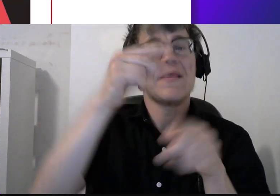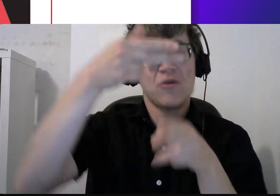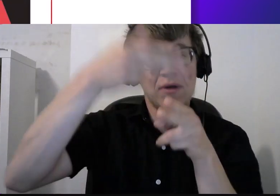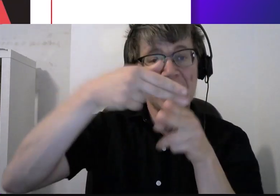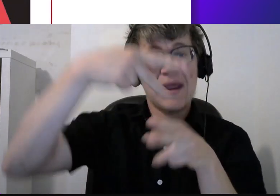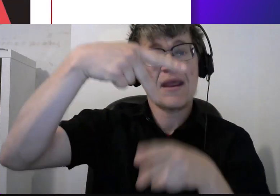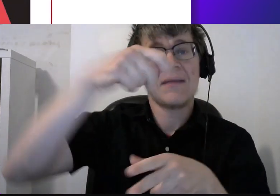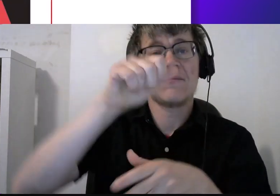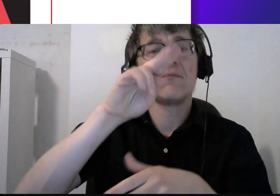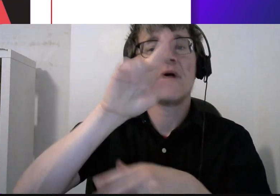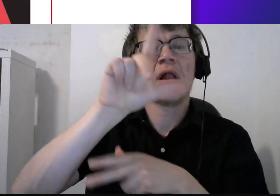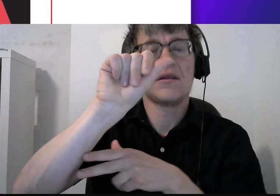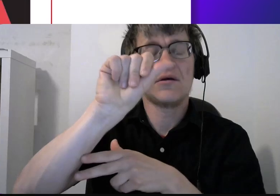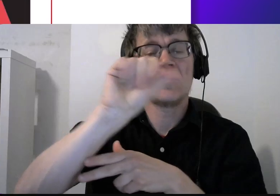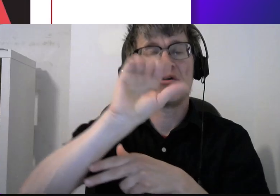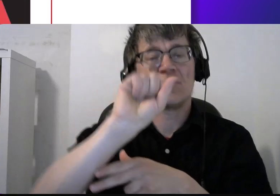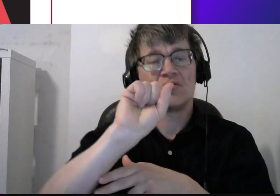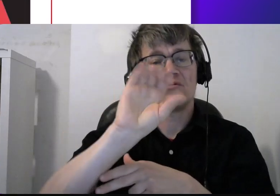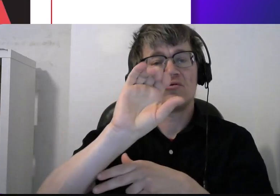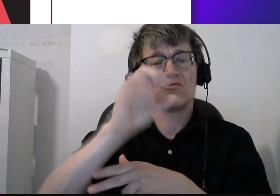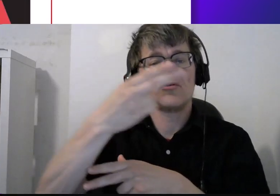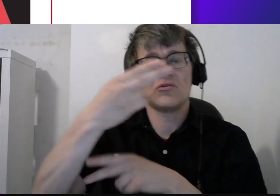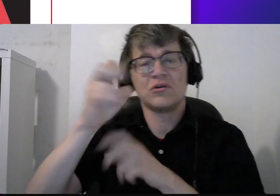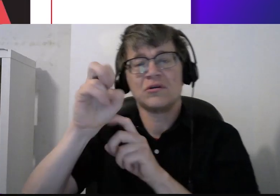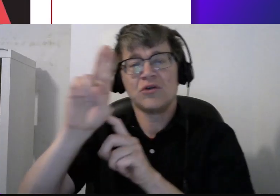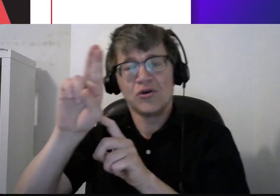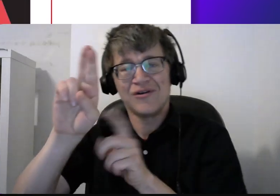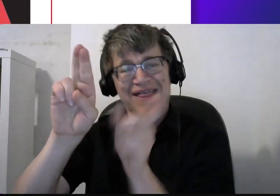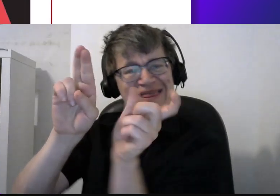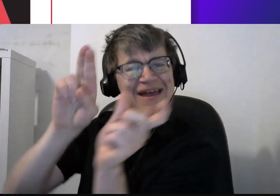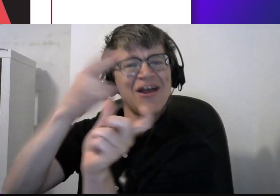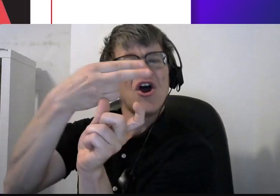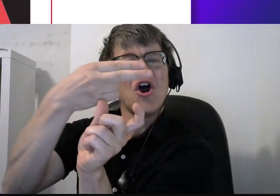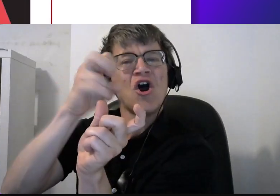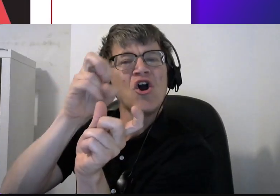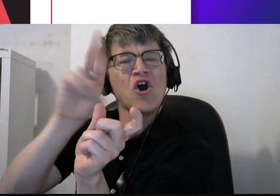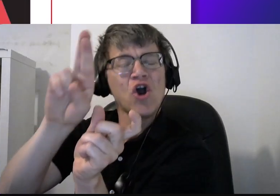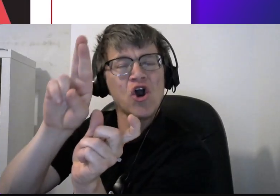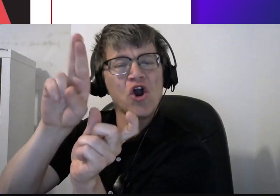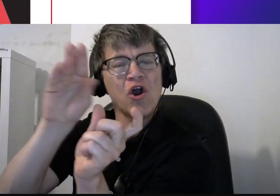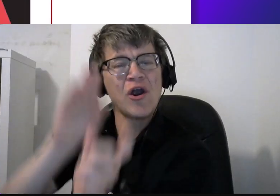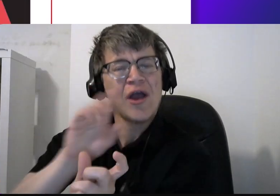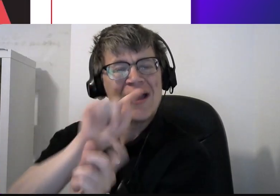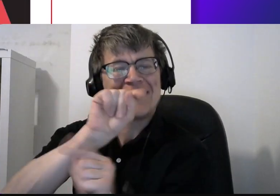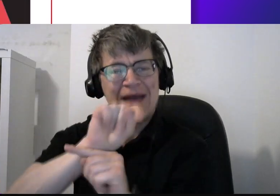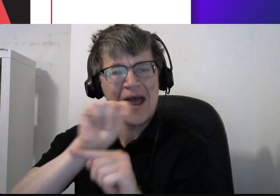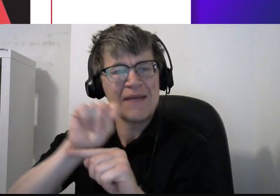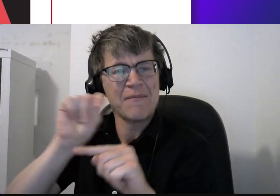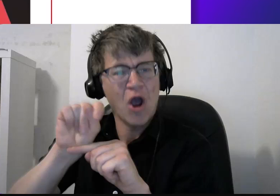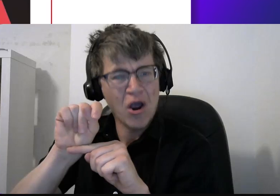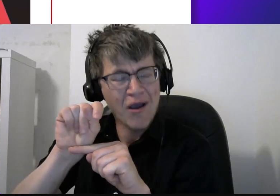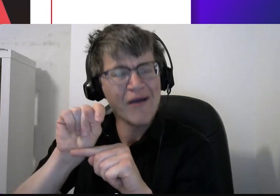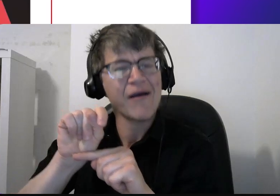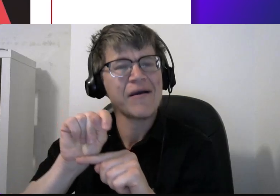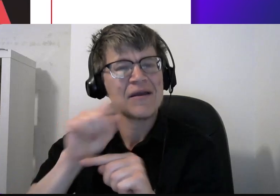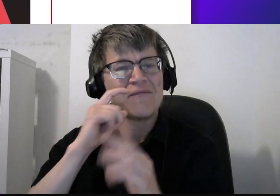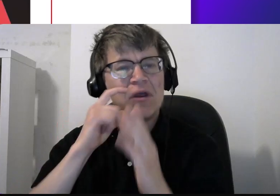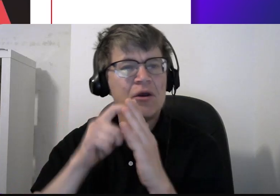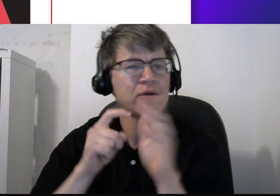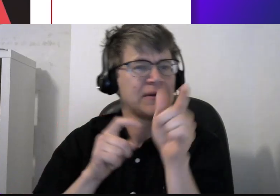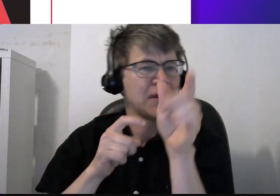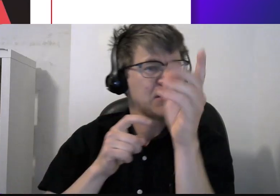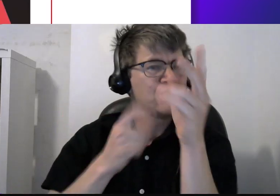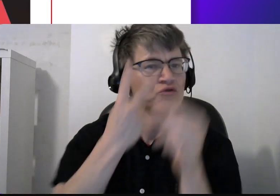grid system here. So here, this is essentially 2 columns, and this ampersand is taking up 2 columns as well as